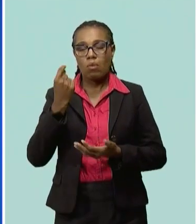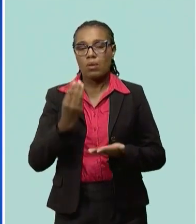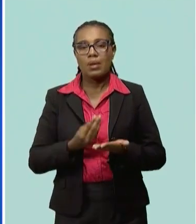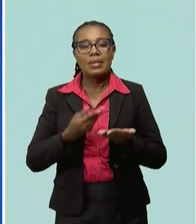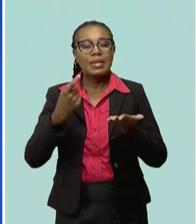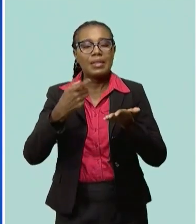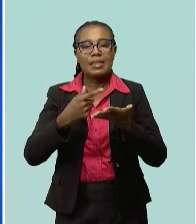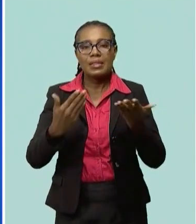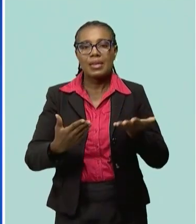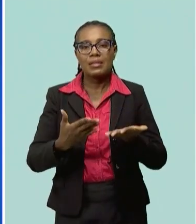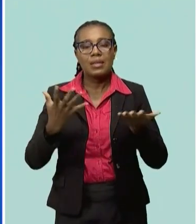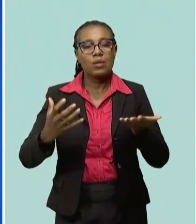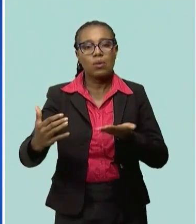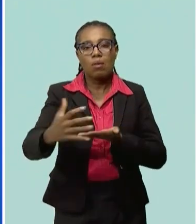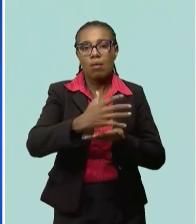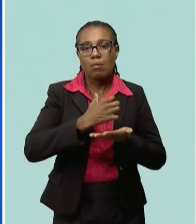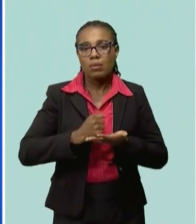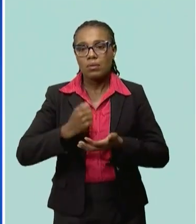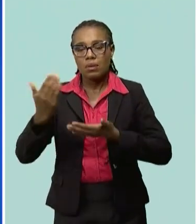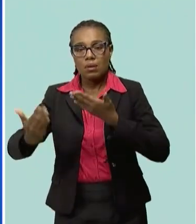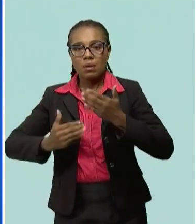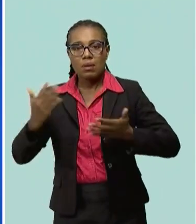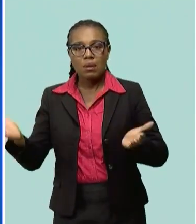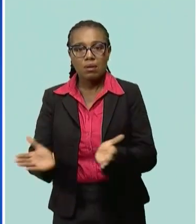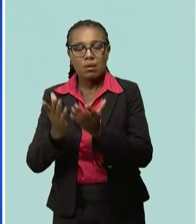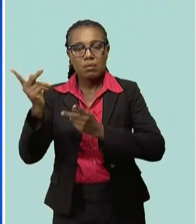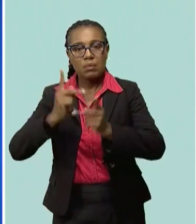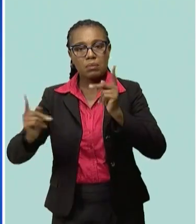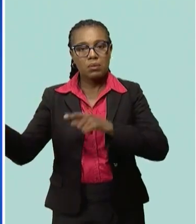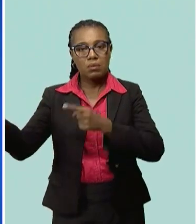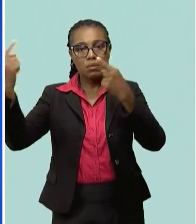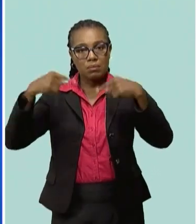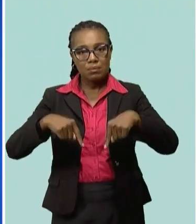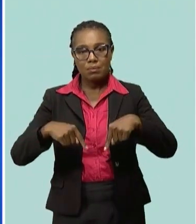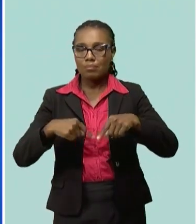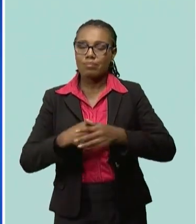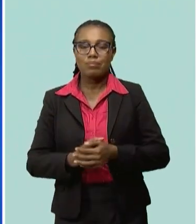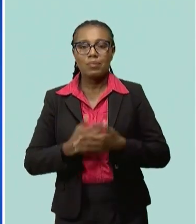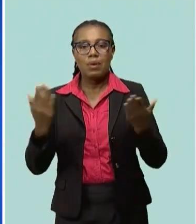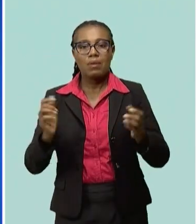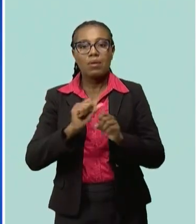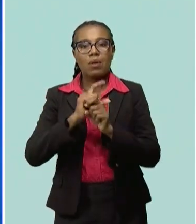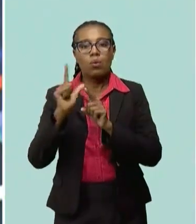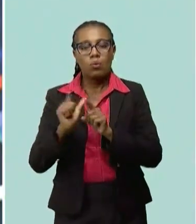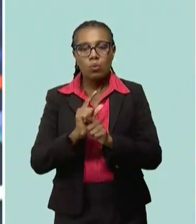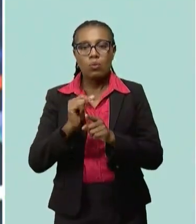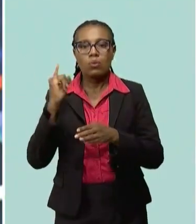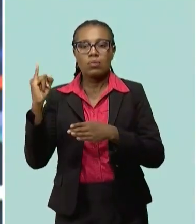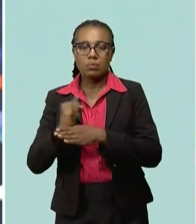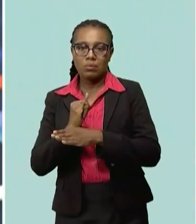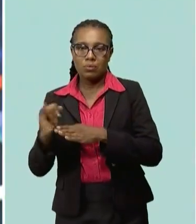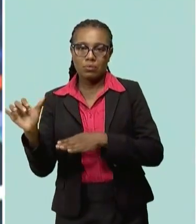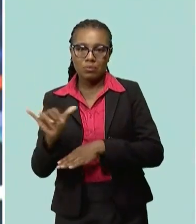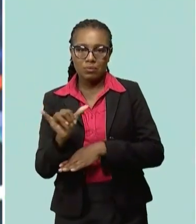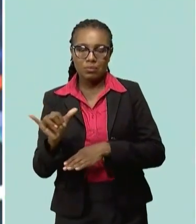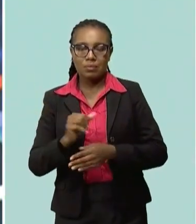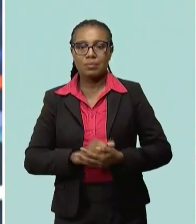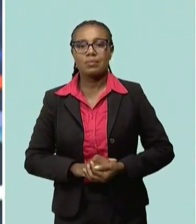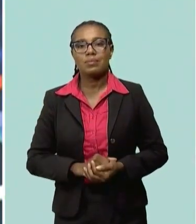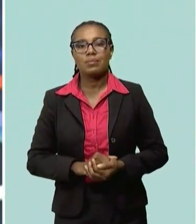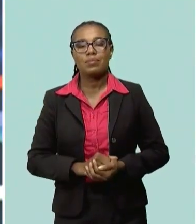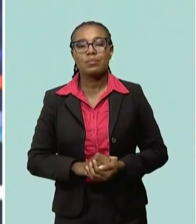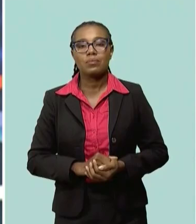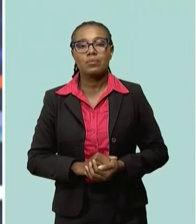to encourage others to come here, but ensuring that we have a local industry as well. Barbadians will soon